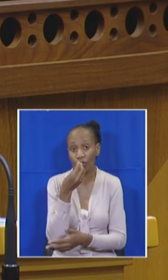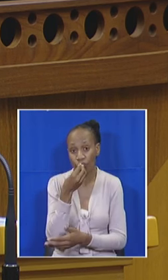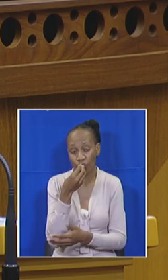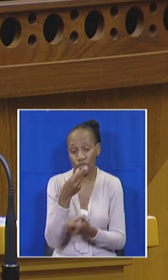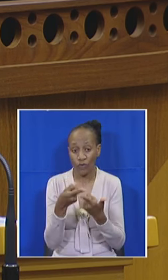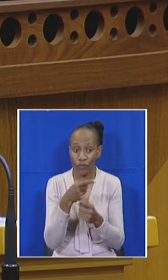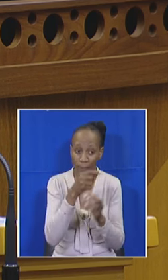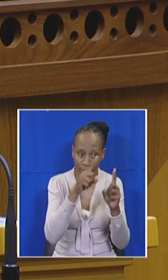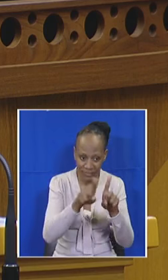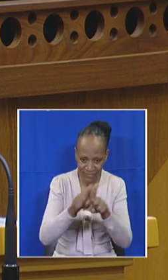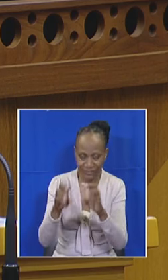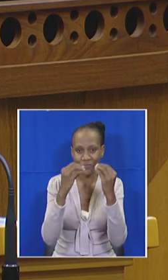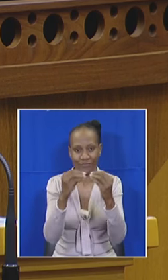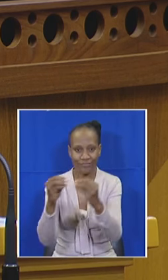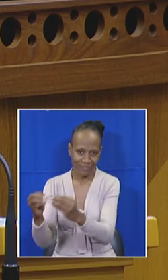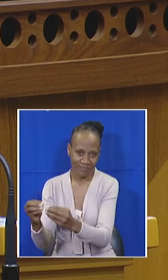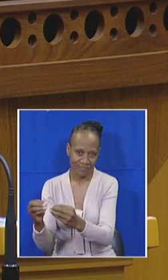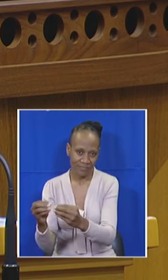ukudla